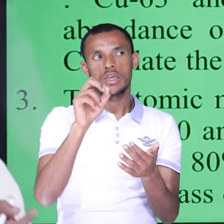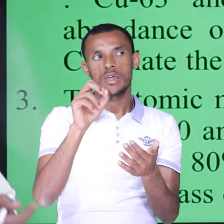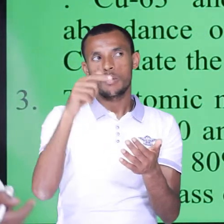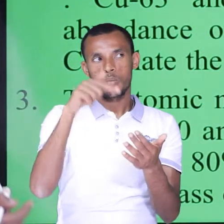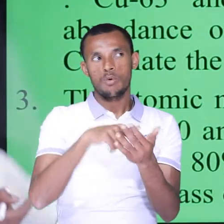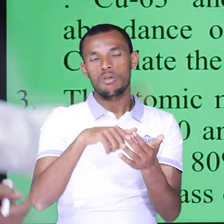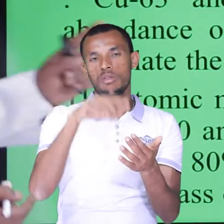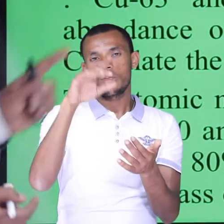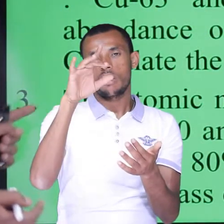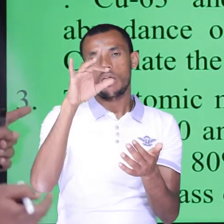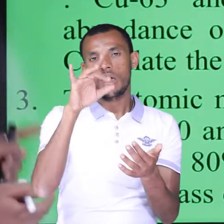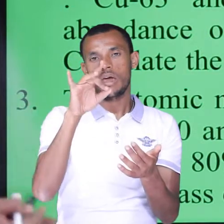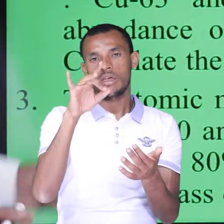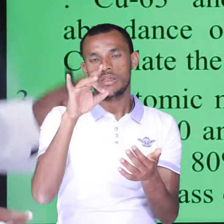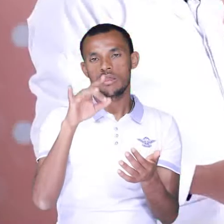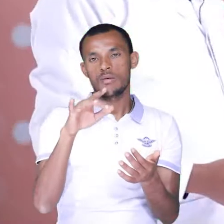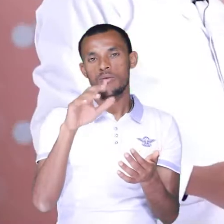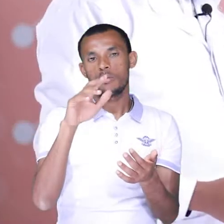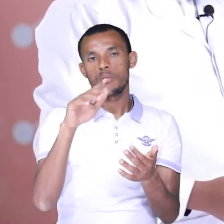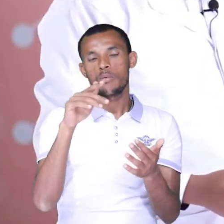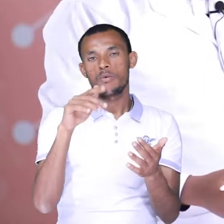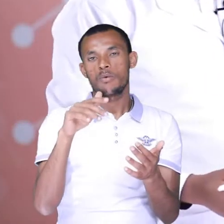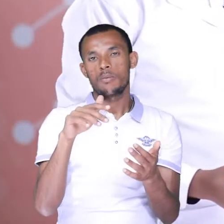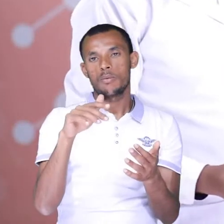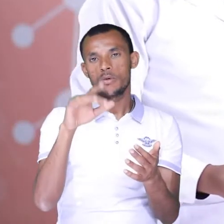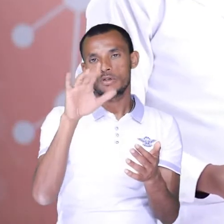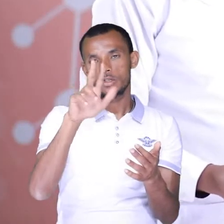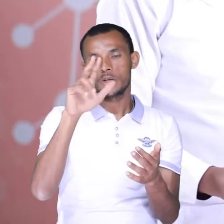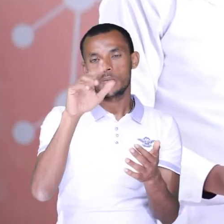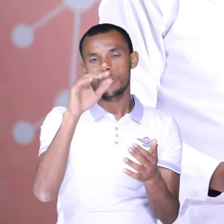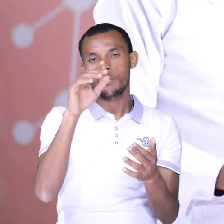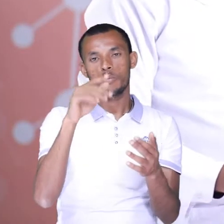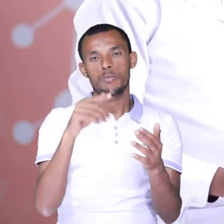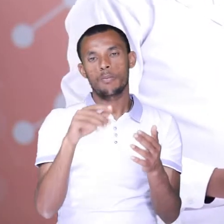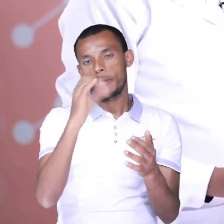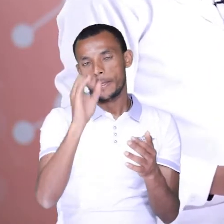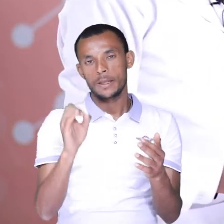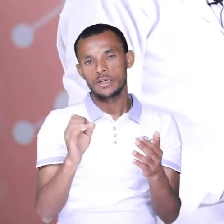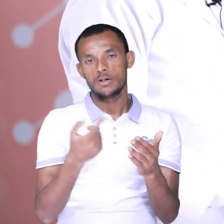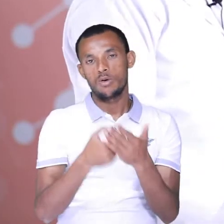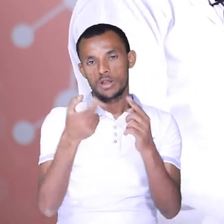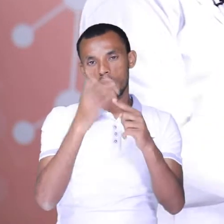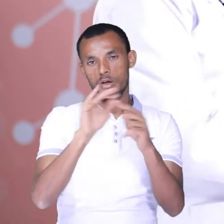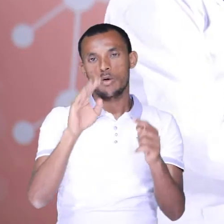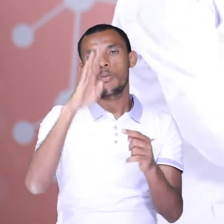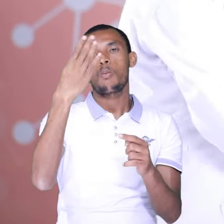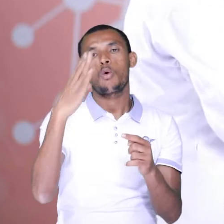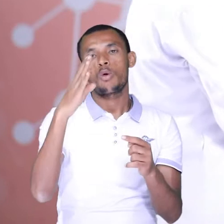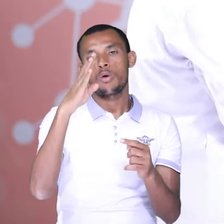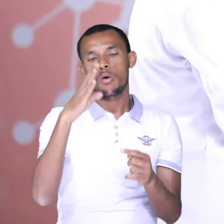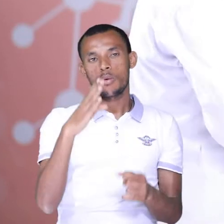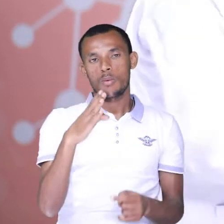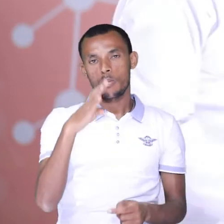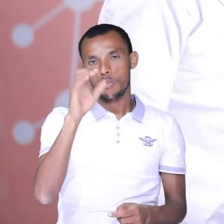30.83%. The third question: the atomic mass of two stable isotopes of boron